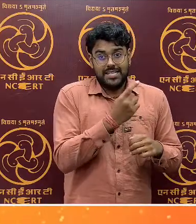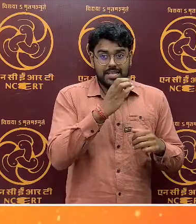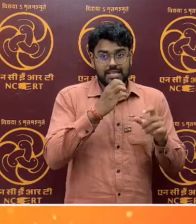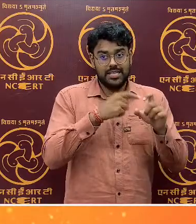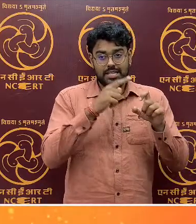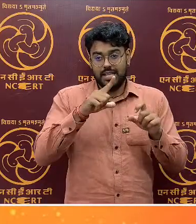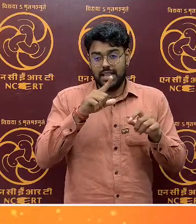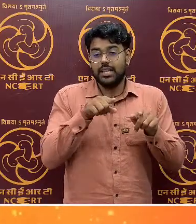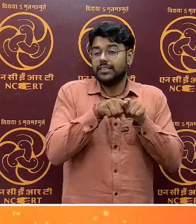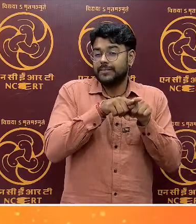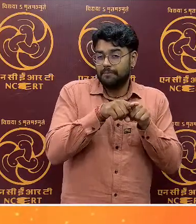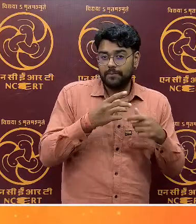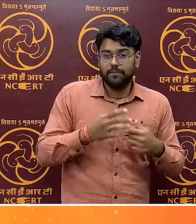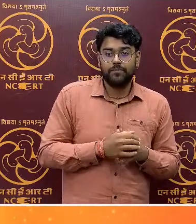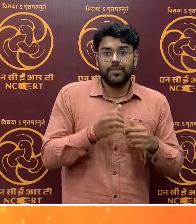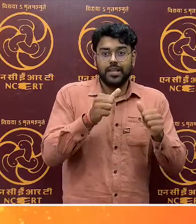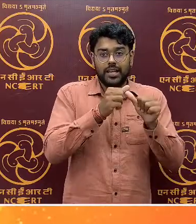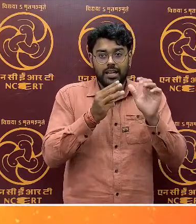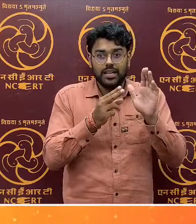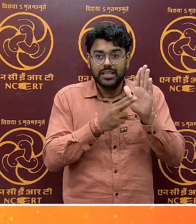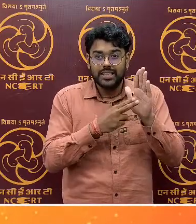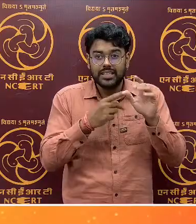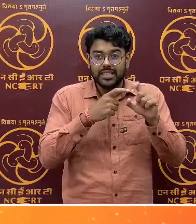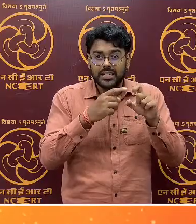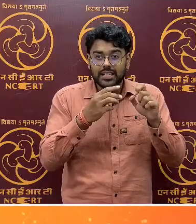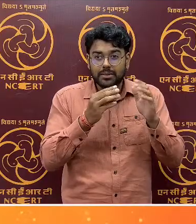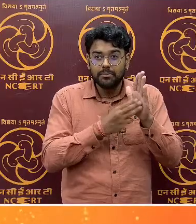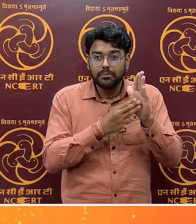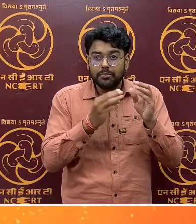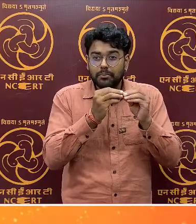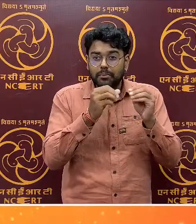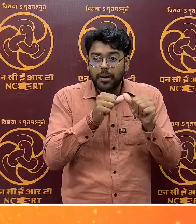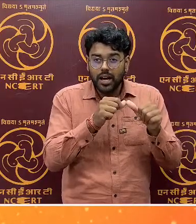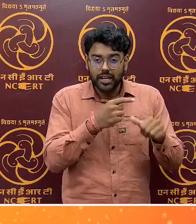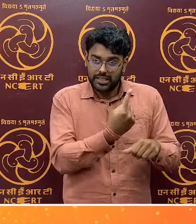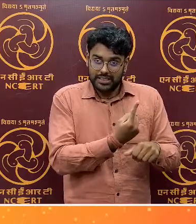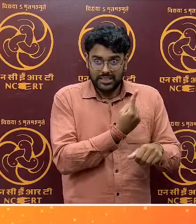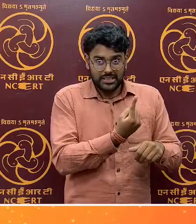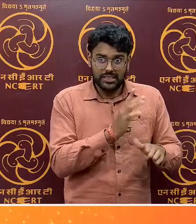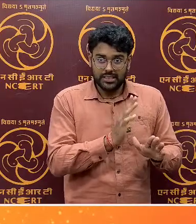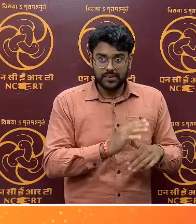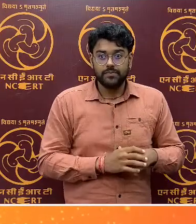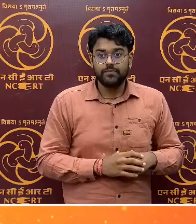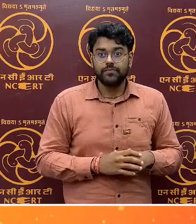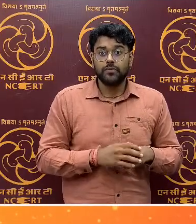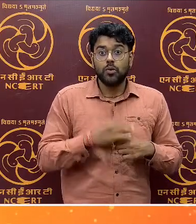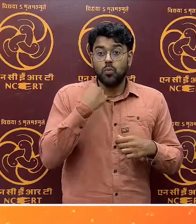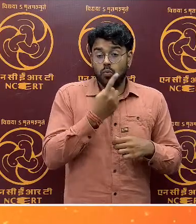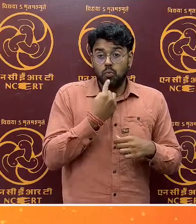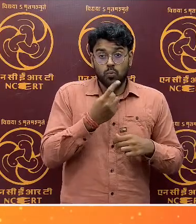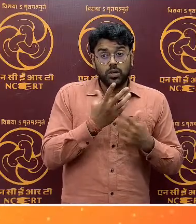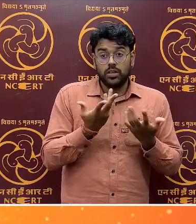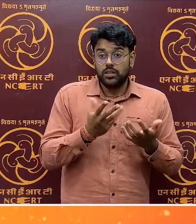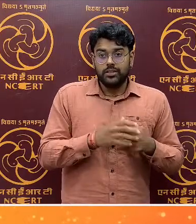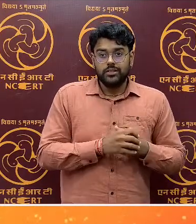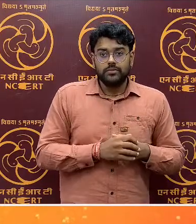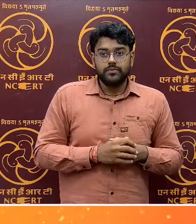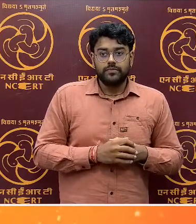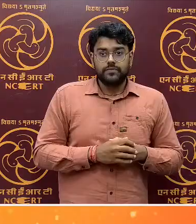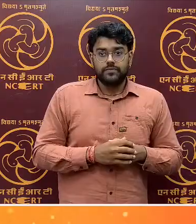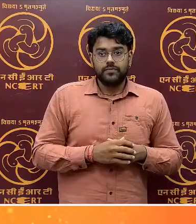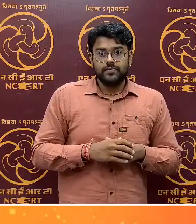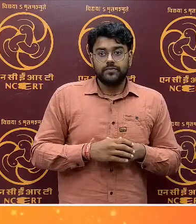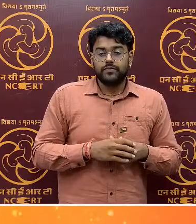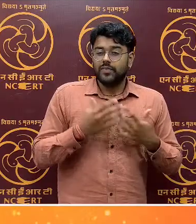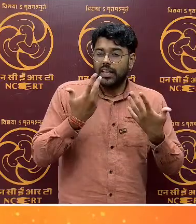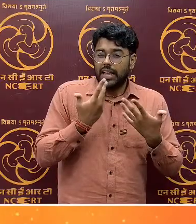organisms. Like for example? Amoeba is one of those. Okay. Yes. So single celled organisms which are able to